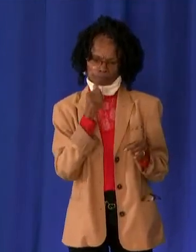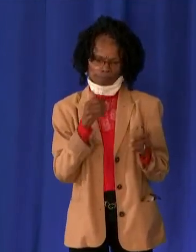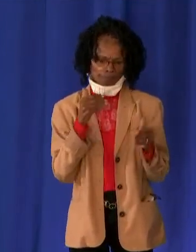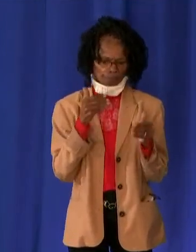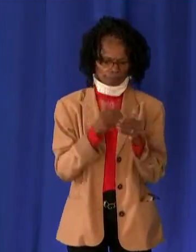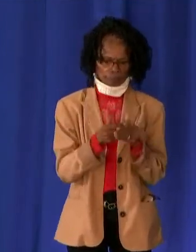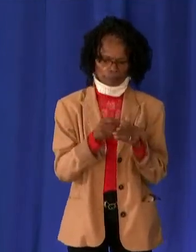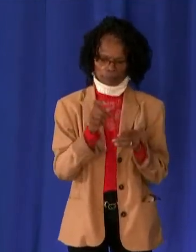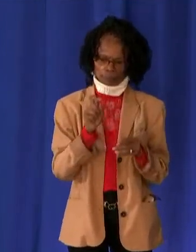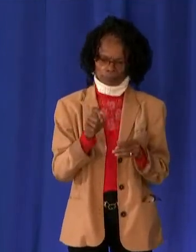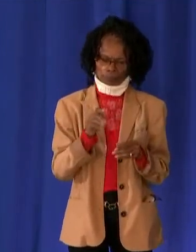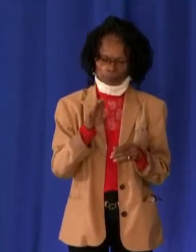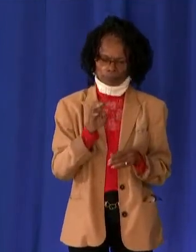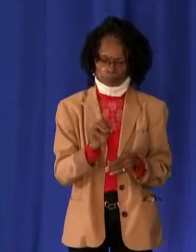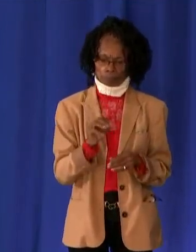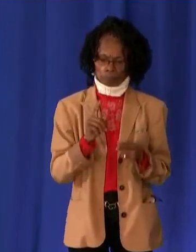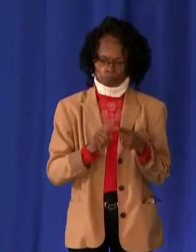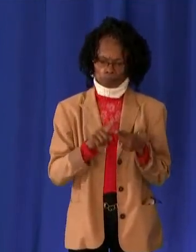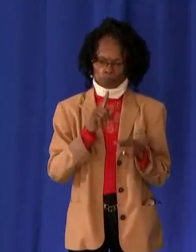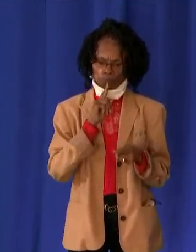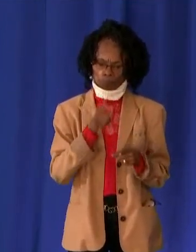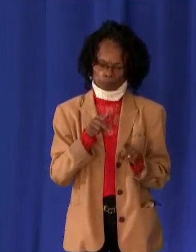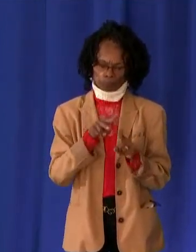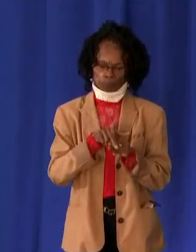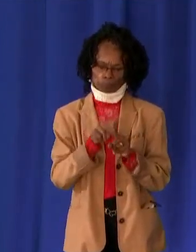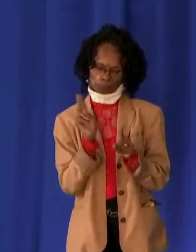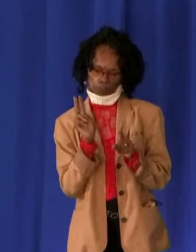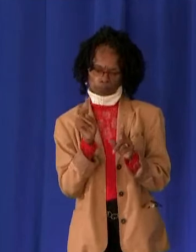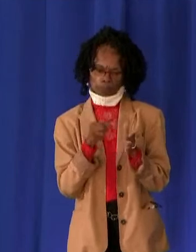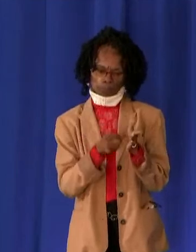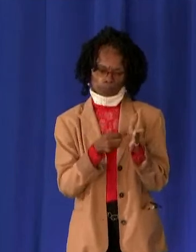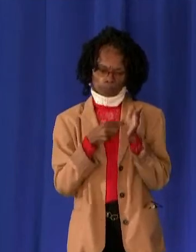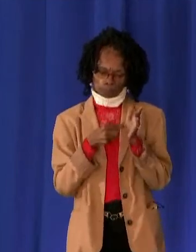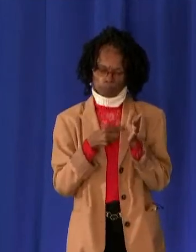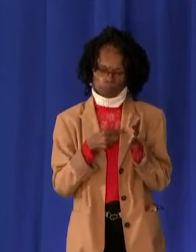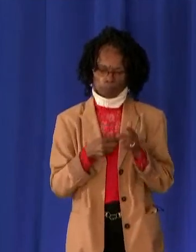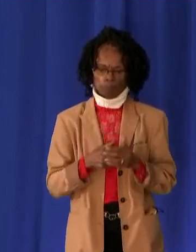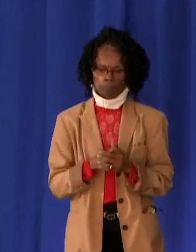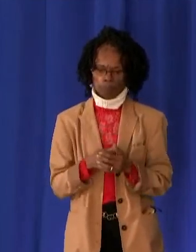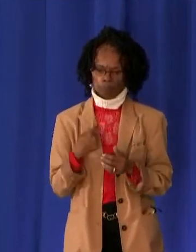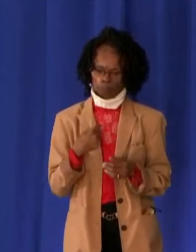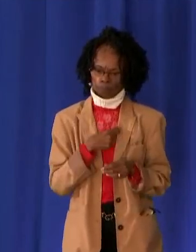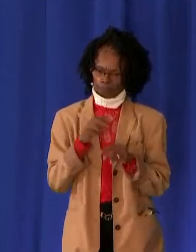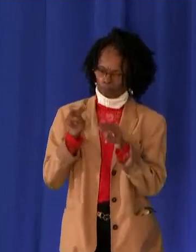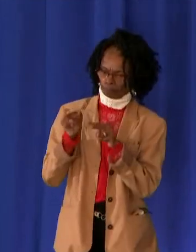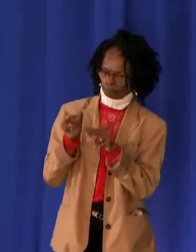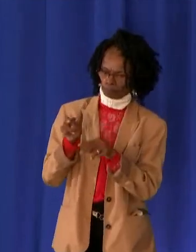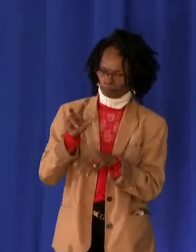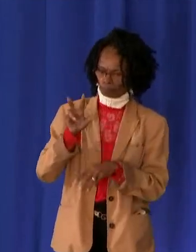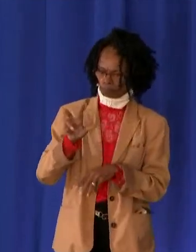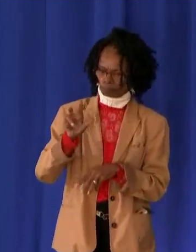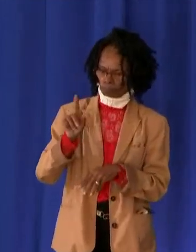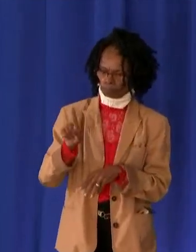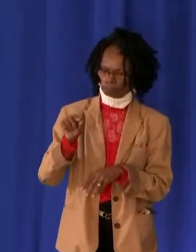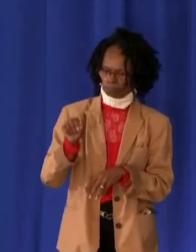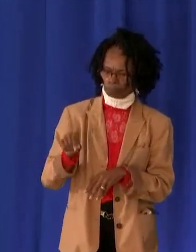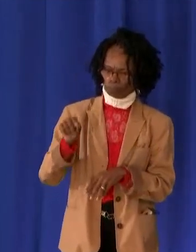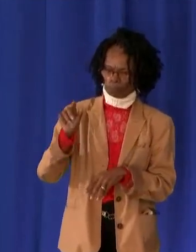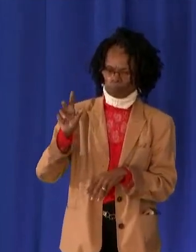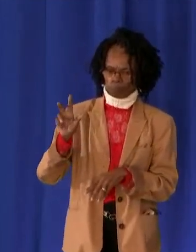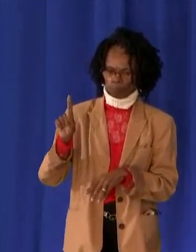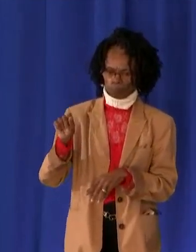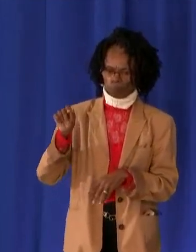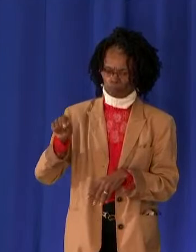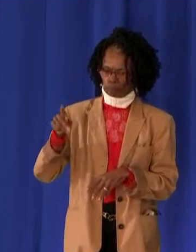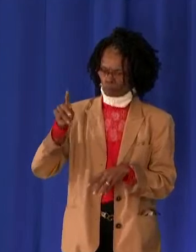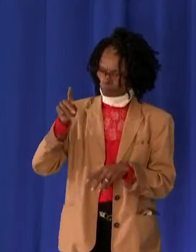nowhere near where we needed to be to lift the mandates, looking at a number of 33.1 cases per 100,000 in his